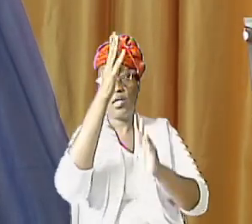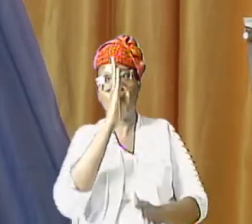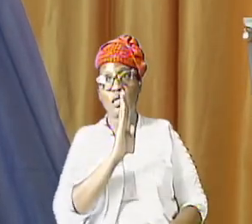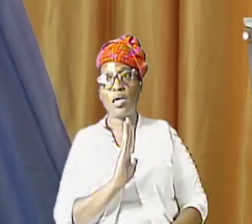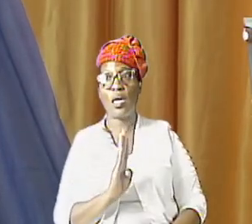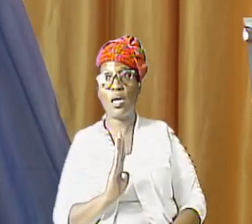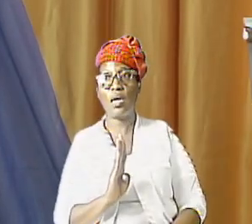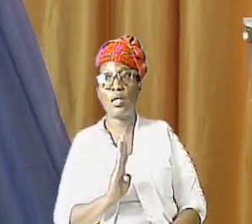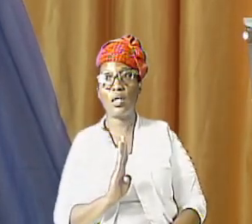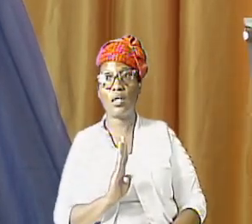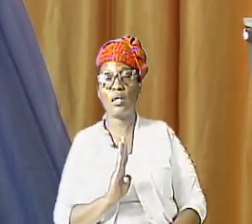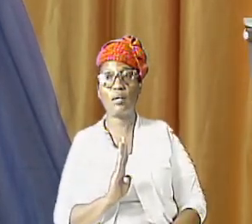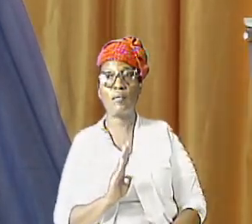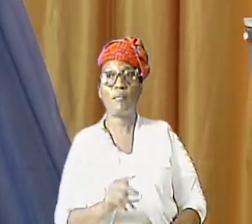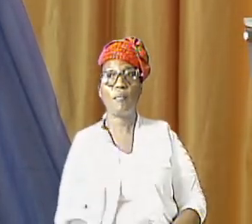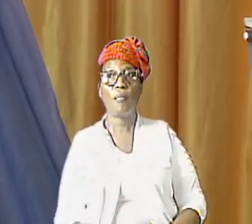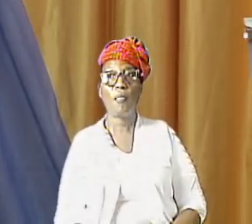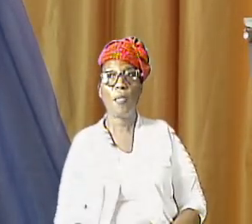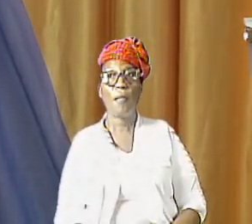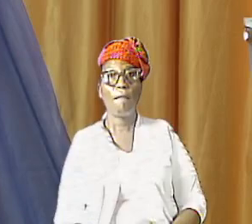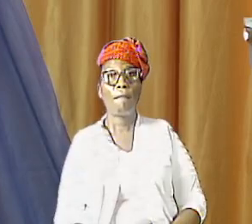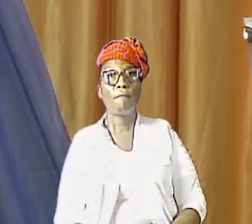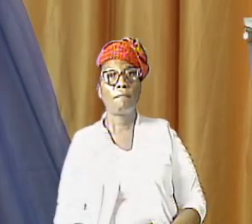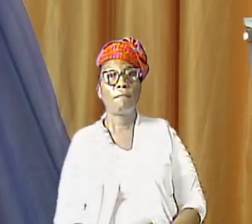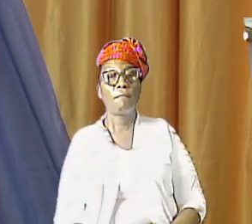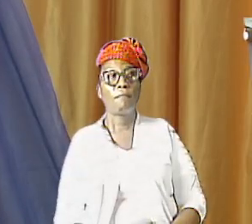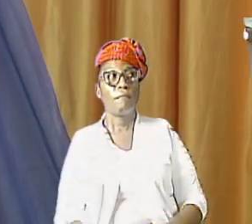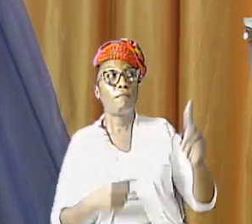Praise God. I got it, sir.